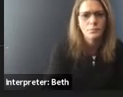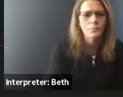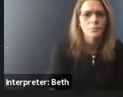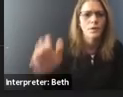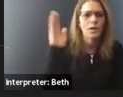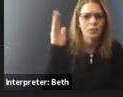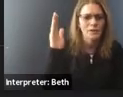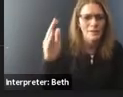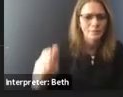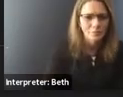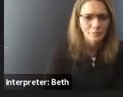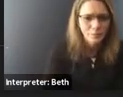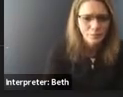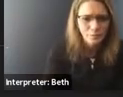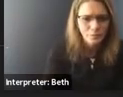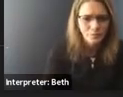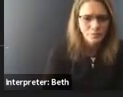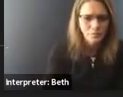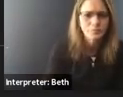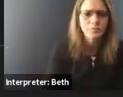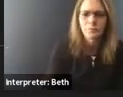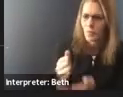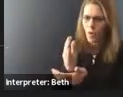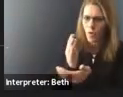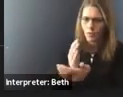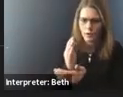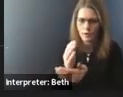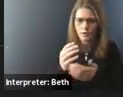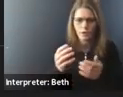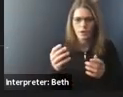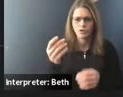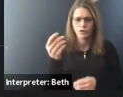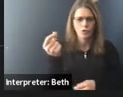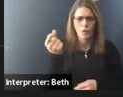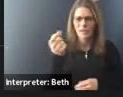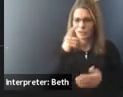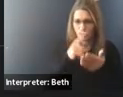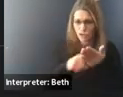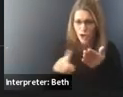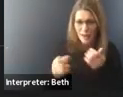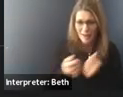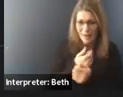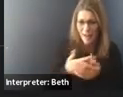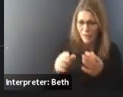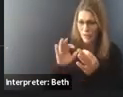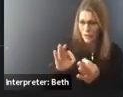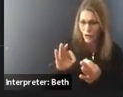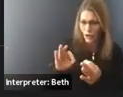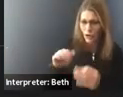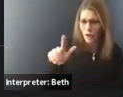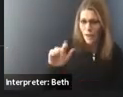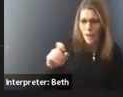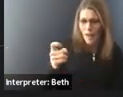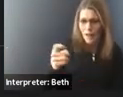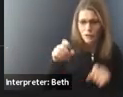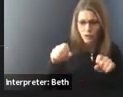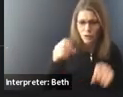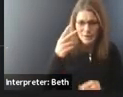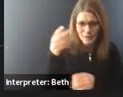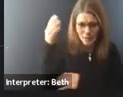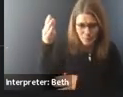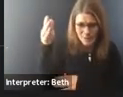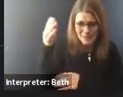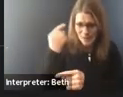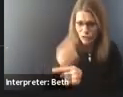All right, so I'll just do a quick check. You got it. You got everything good, Alex, so you can see the presentation,